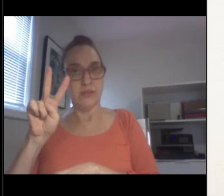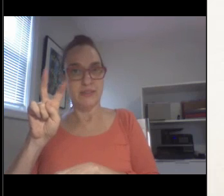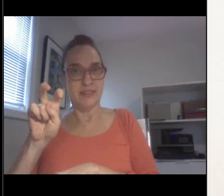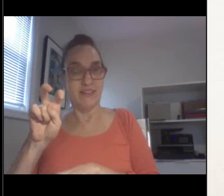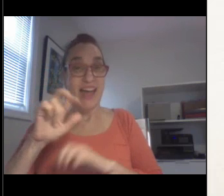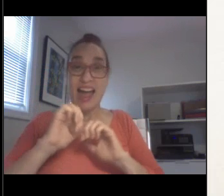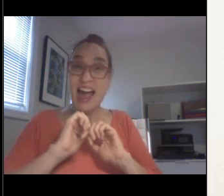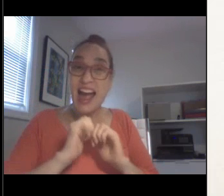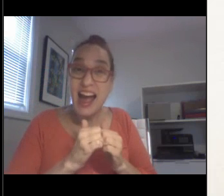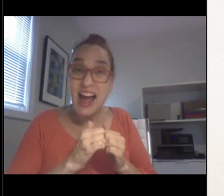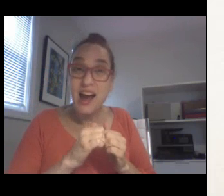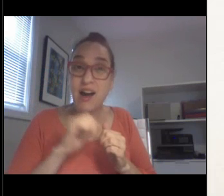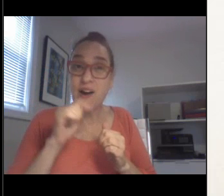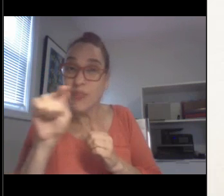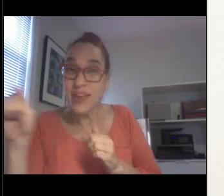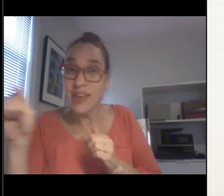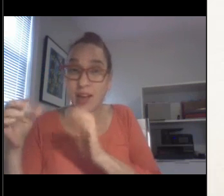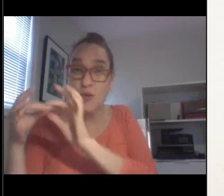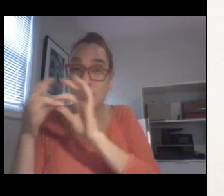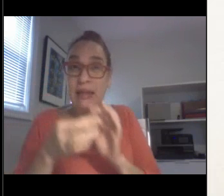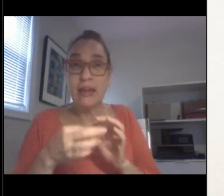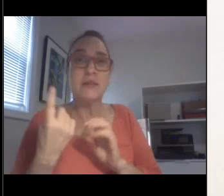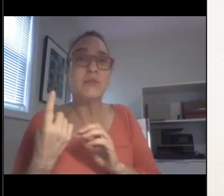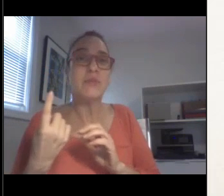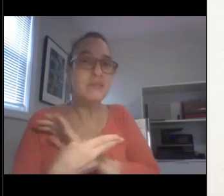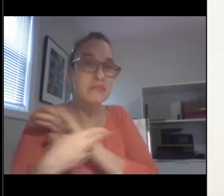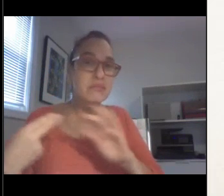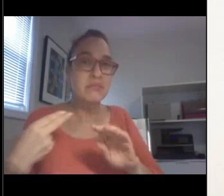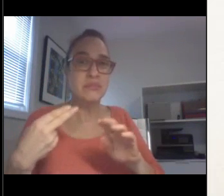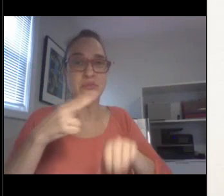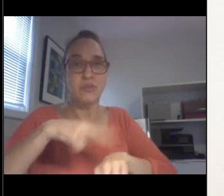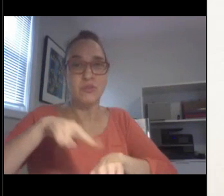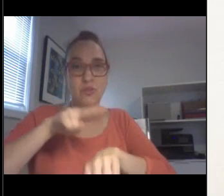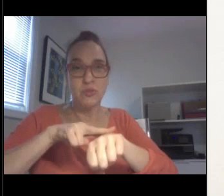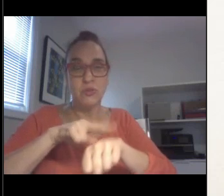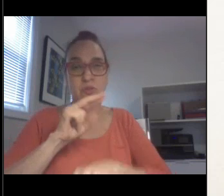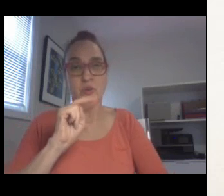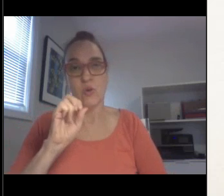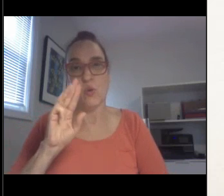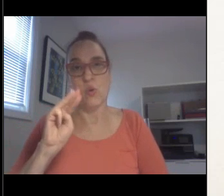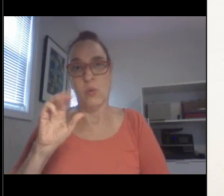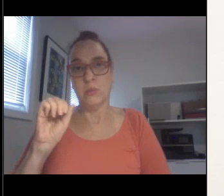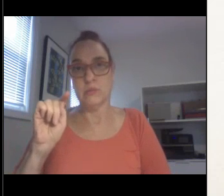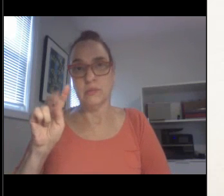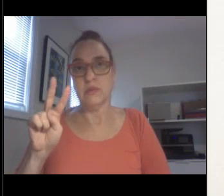to that normative thing. We'll develop that as we go forward. Next, please.